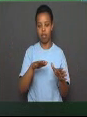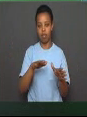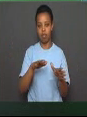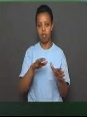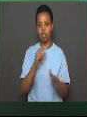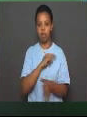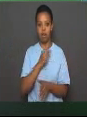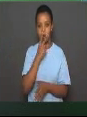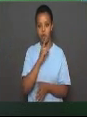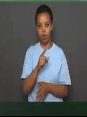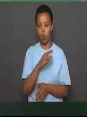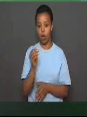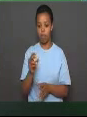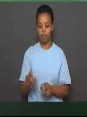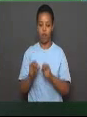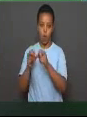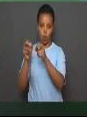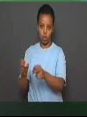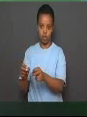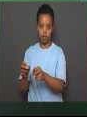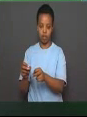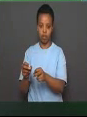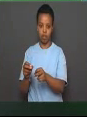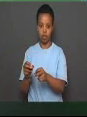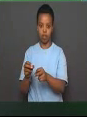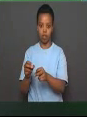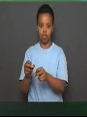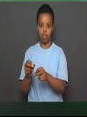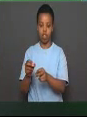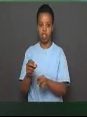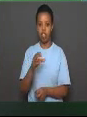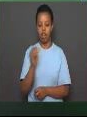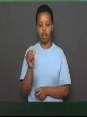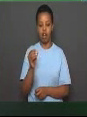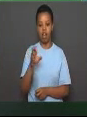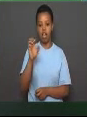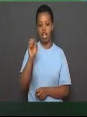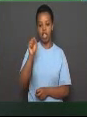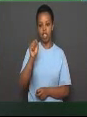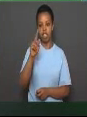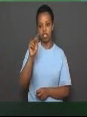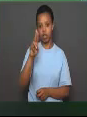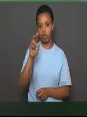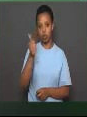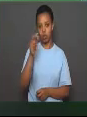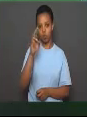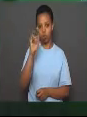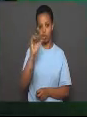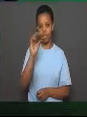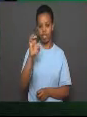discuss oceans, coral reefs, and estuaries. Are you ready to